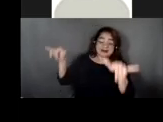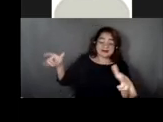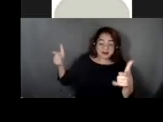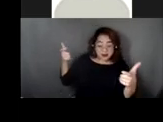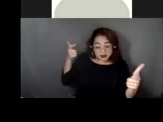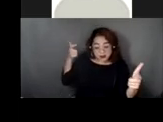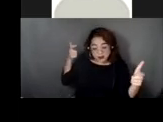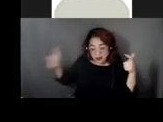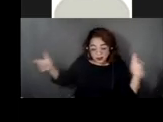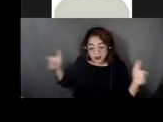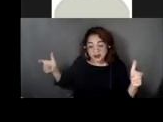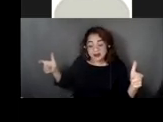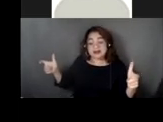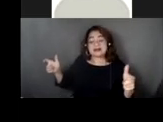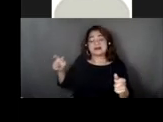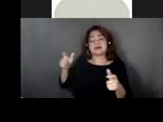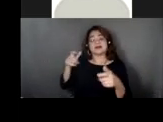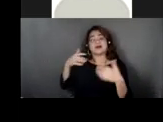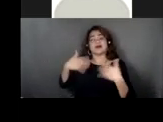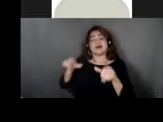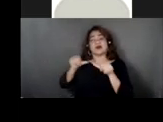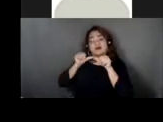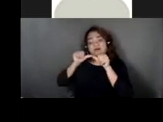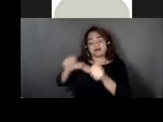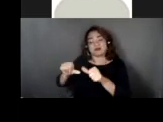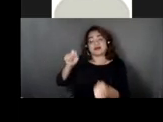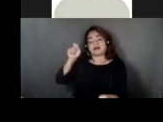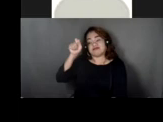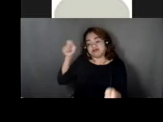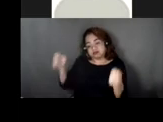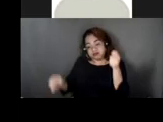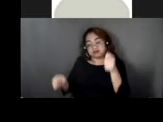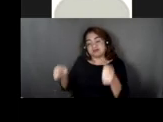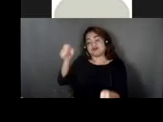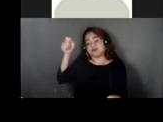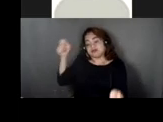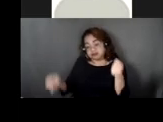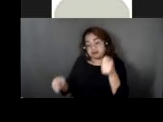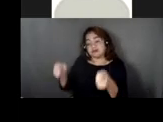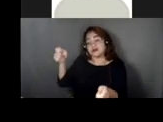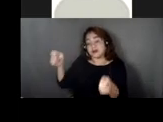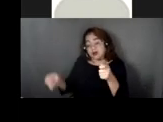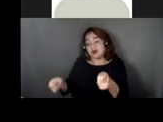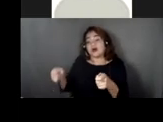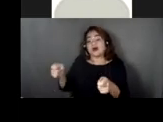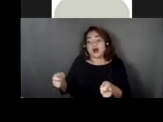requiring constant evolution and responsiveness to what we're hearing back from our patients.